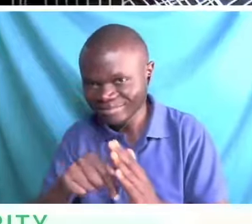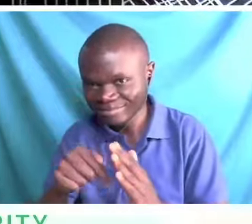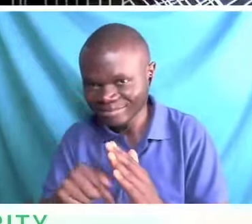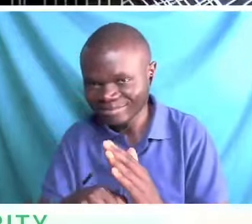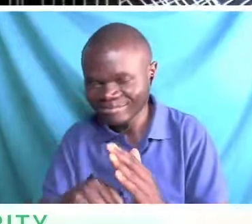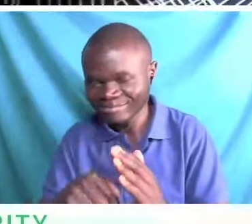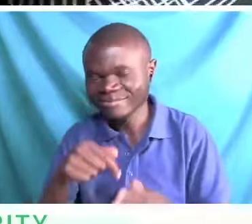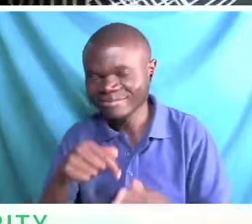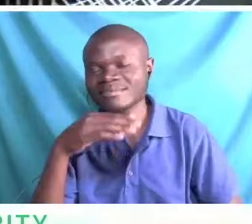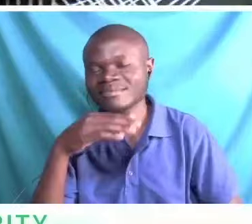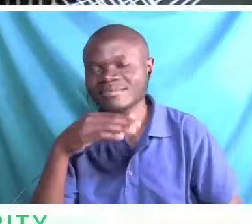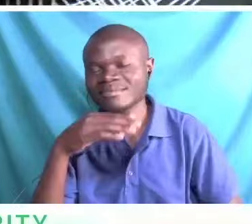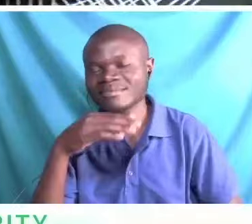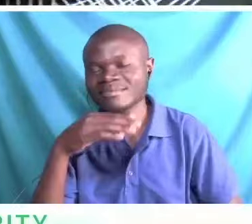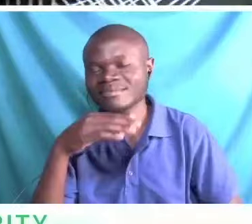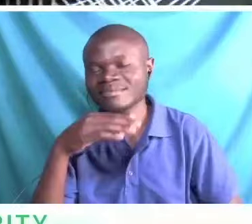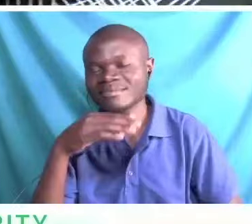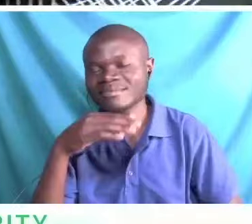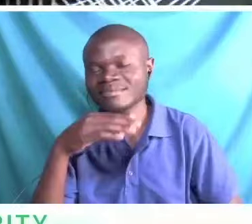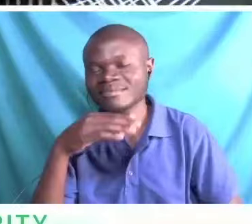died.